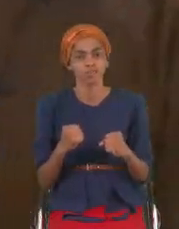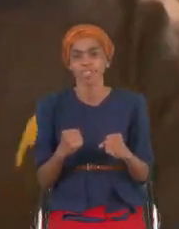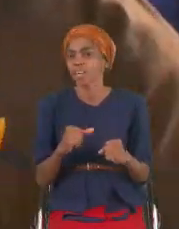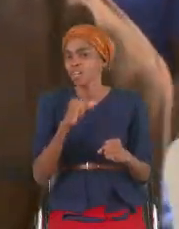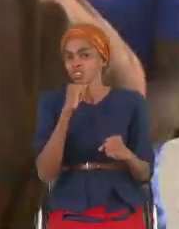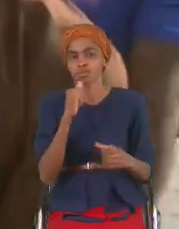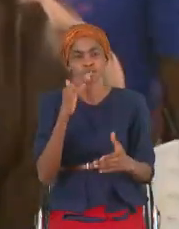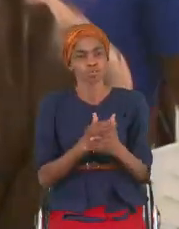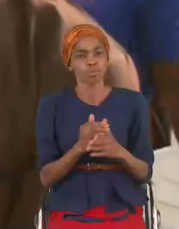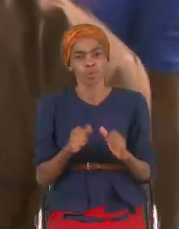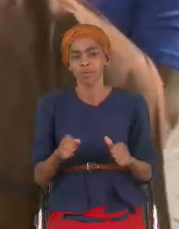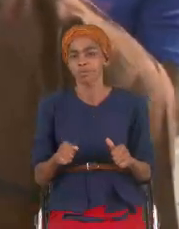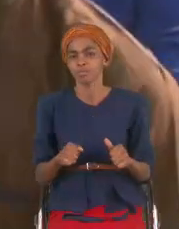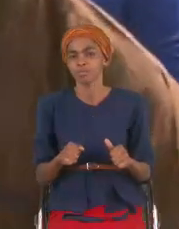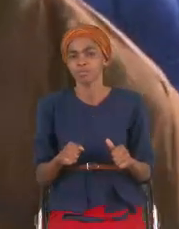irresistible,